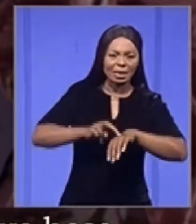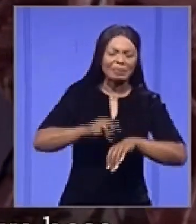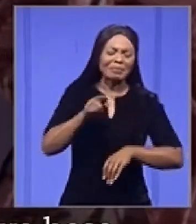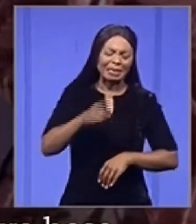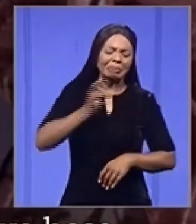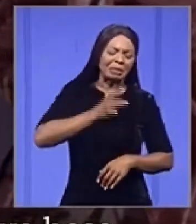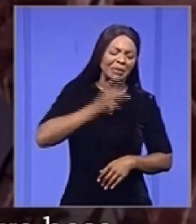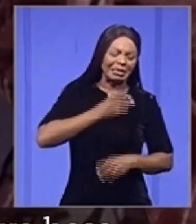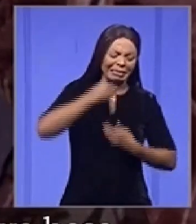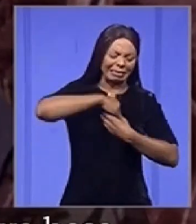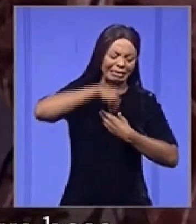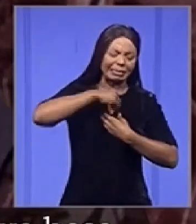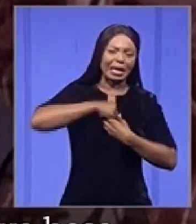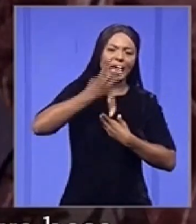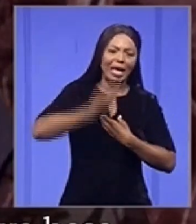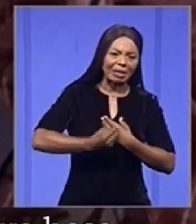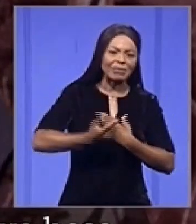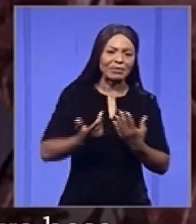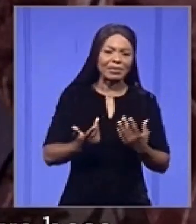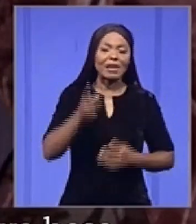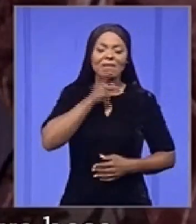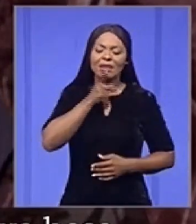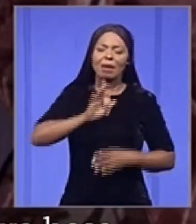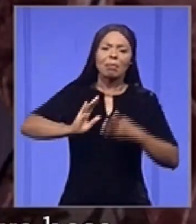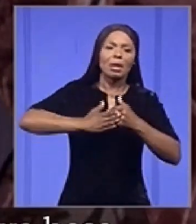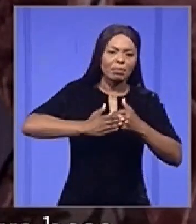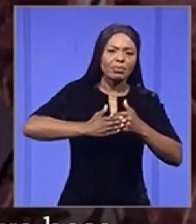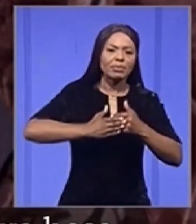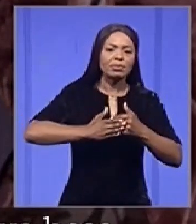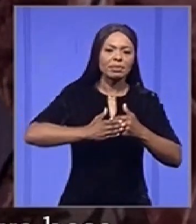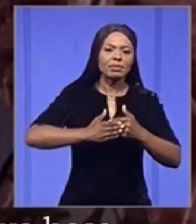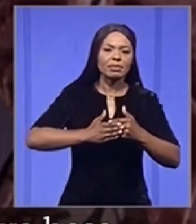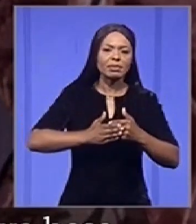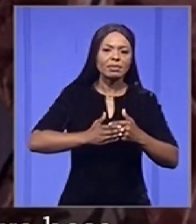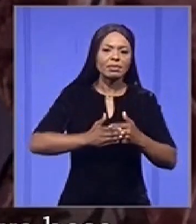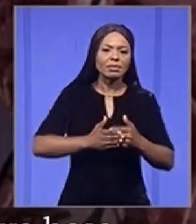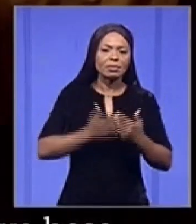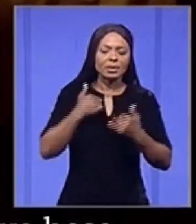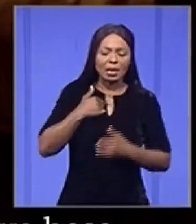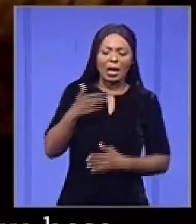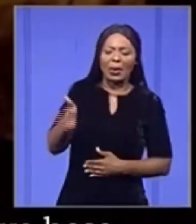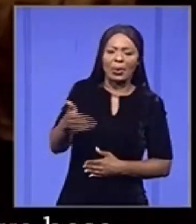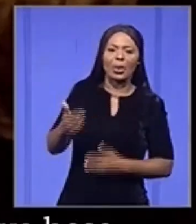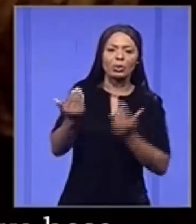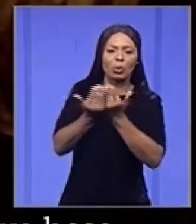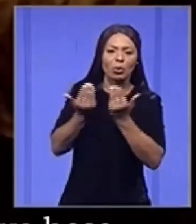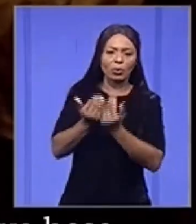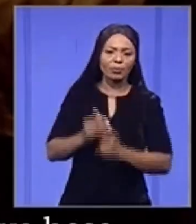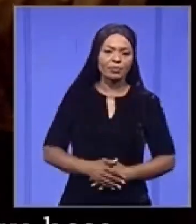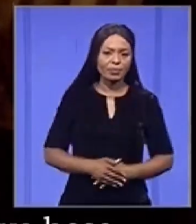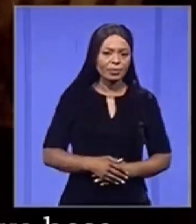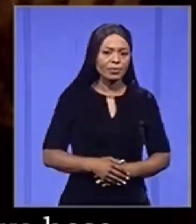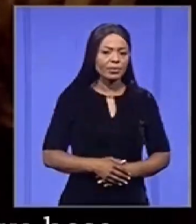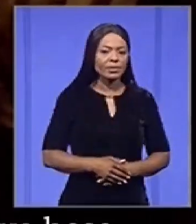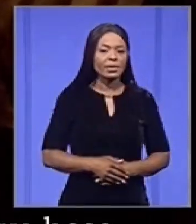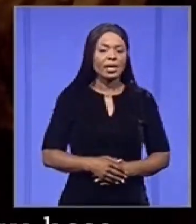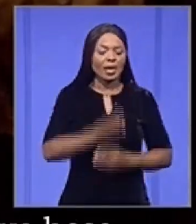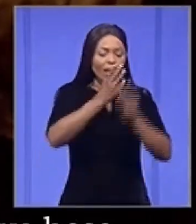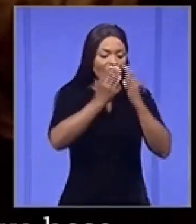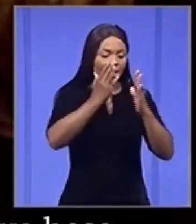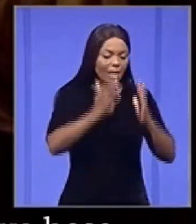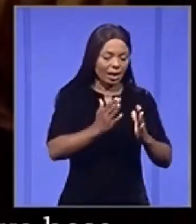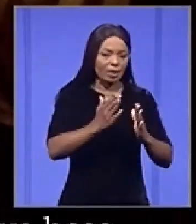tshogileng fa itaga ga kwala nna ke tlepe ke seteng. Batsadi ba barutwana ba ba megileng ba batla